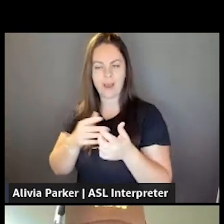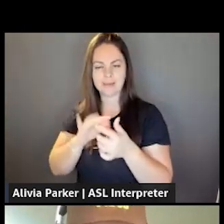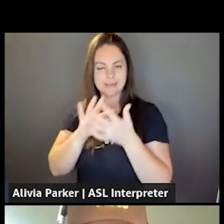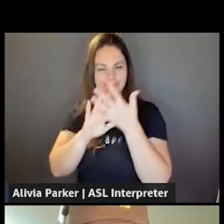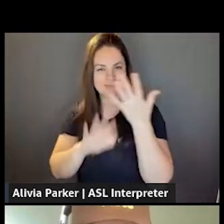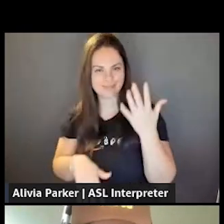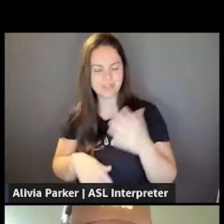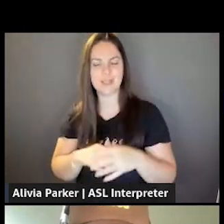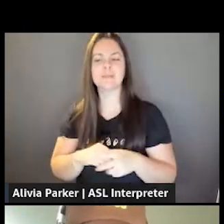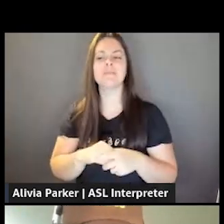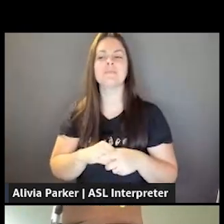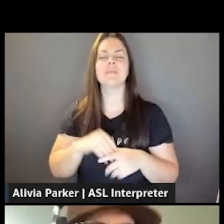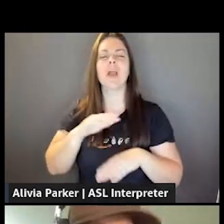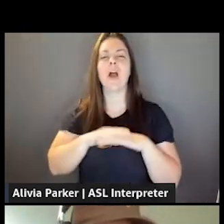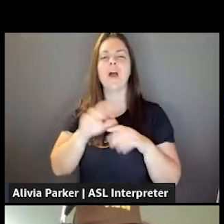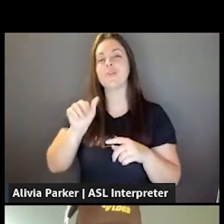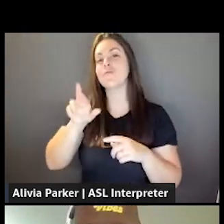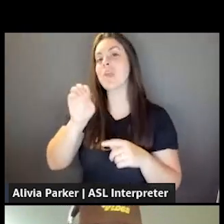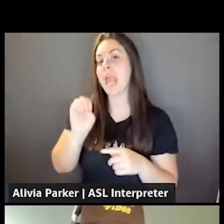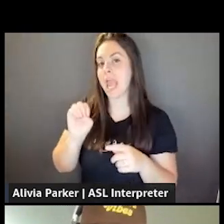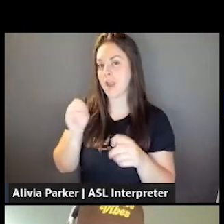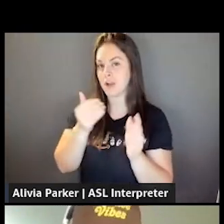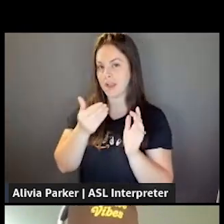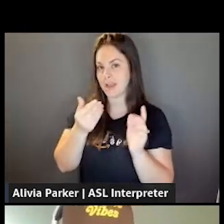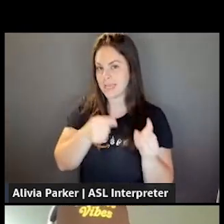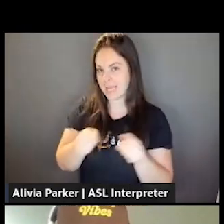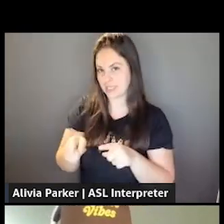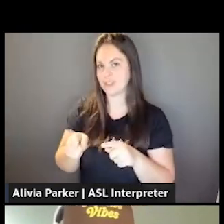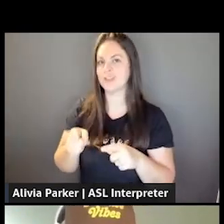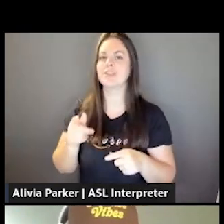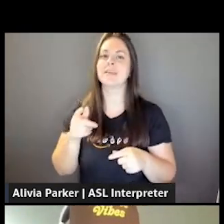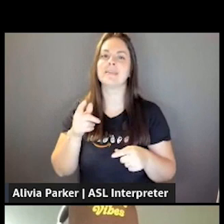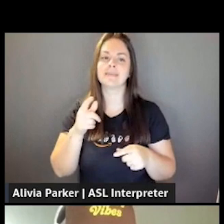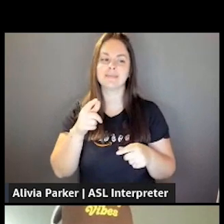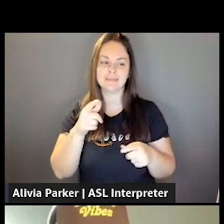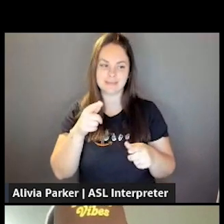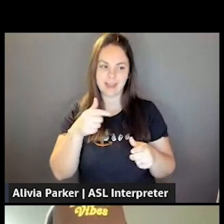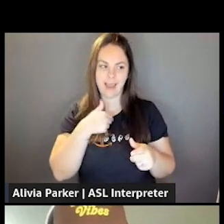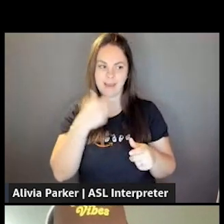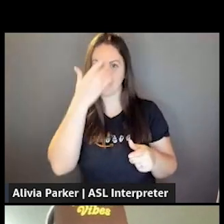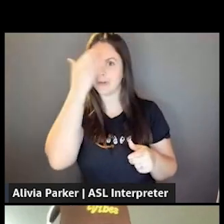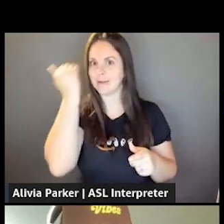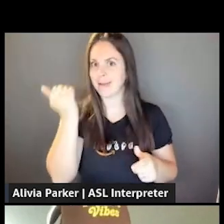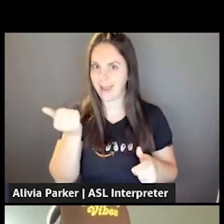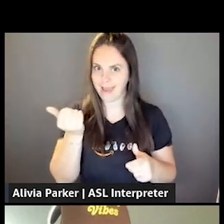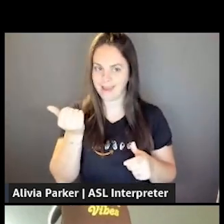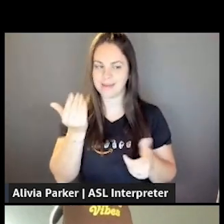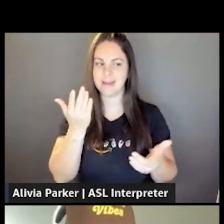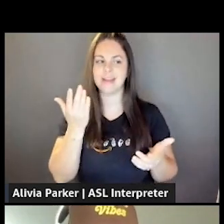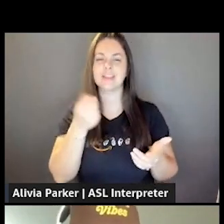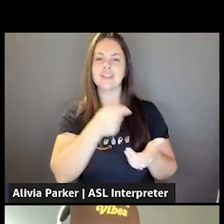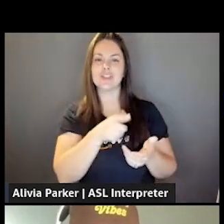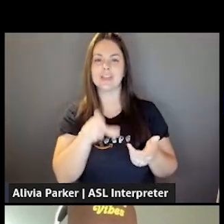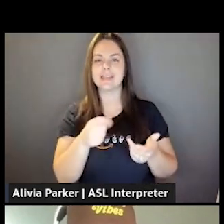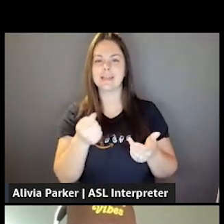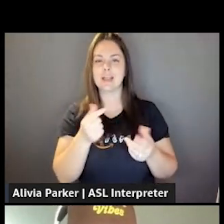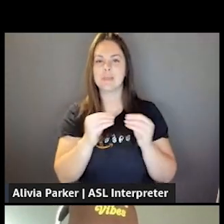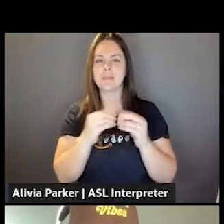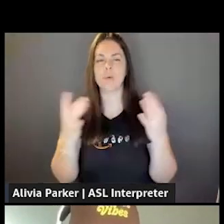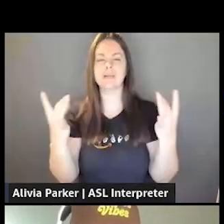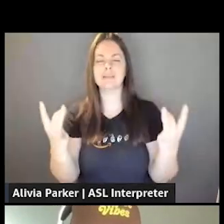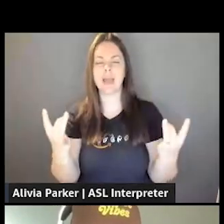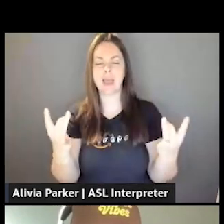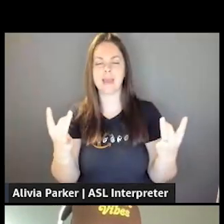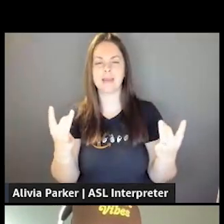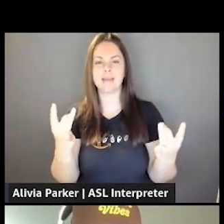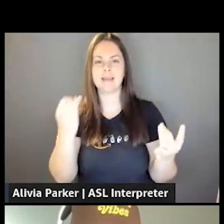forget those and she maybe needs a little zen to come off of me not paying attention to what she said. What if I created a crossword search